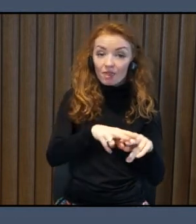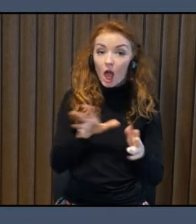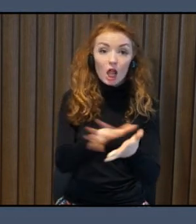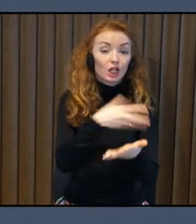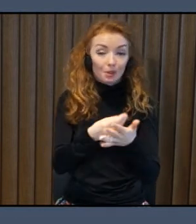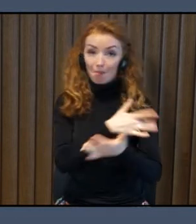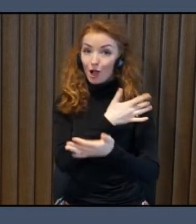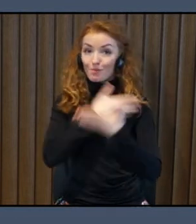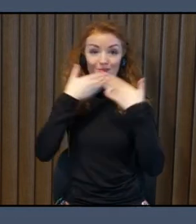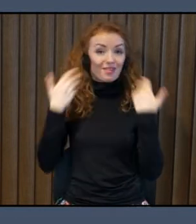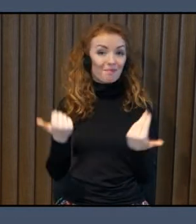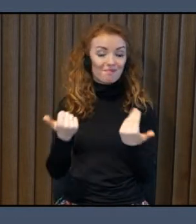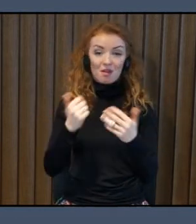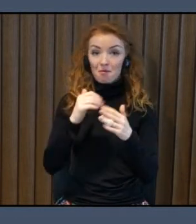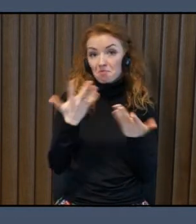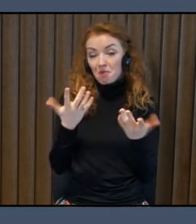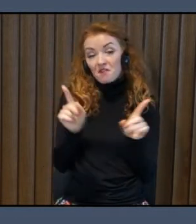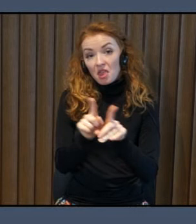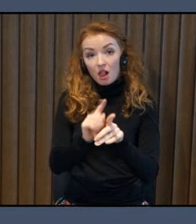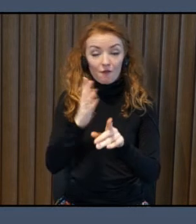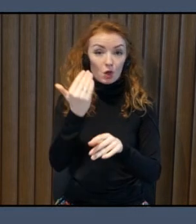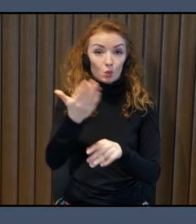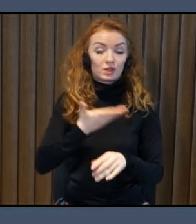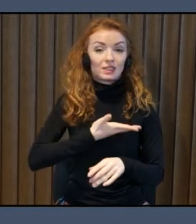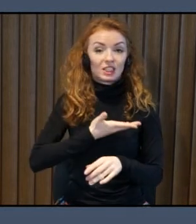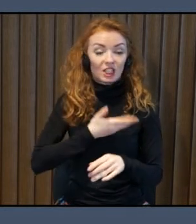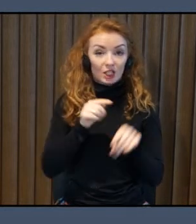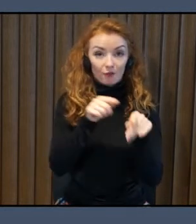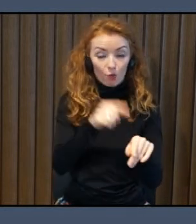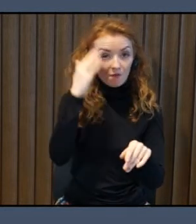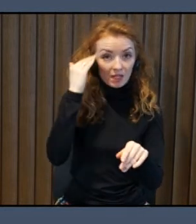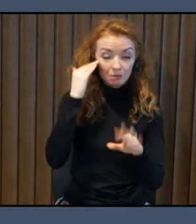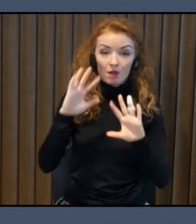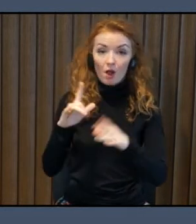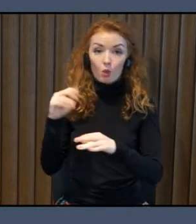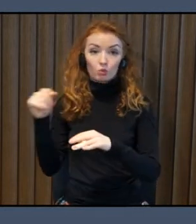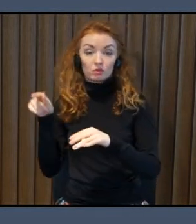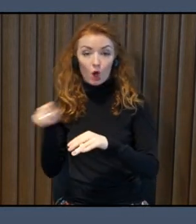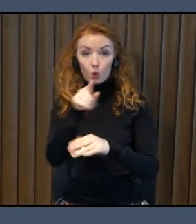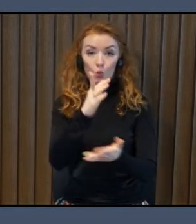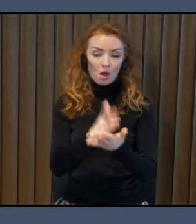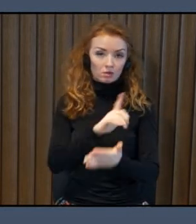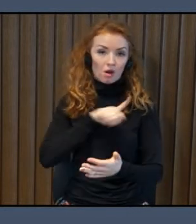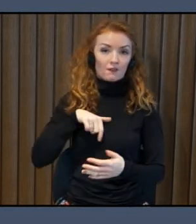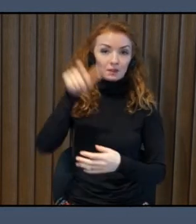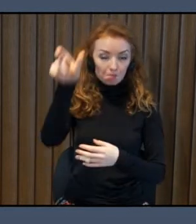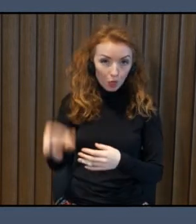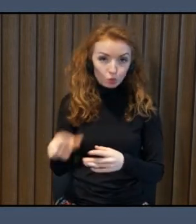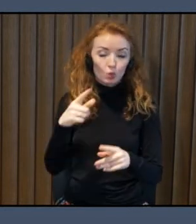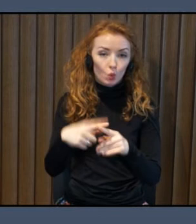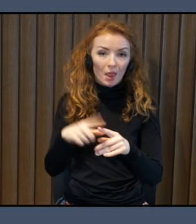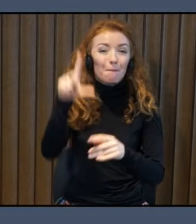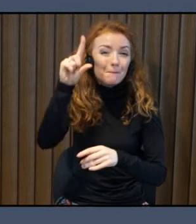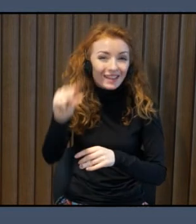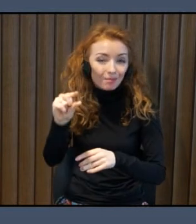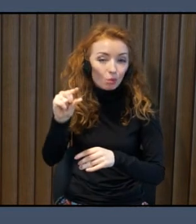is created in a place where this service was not available. It doesn't matter whether you live in Ventspils or Ludza,